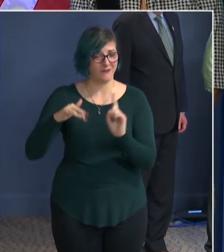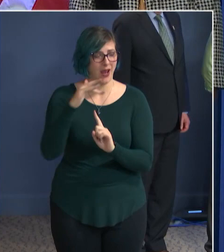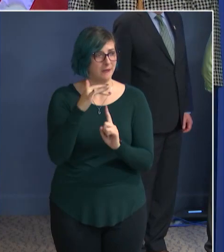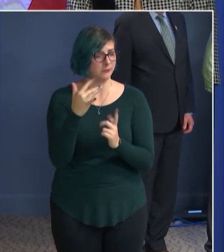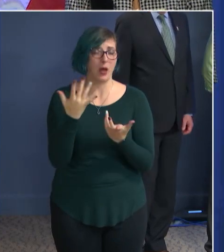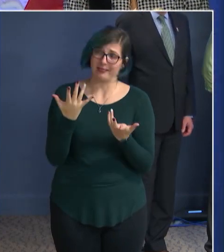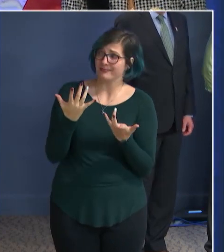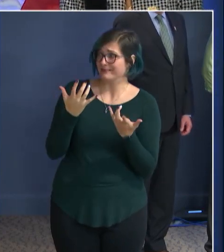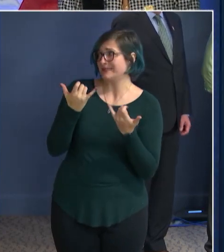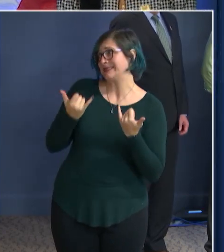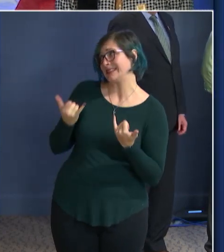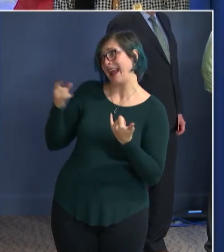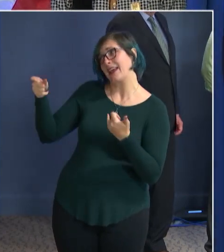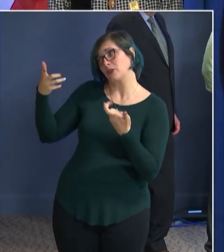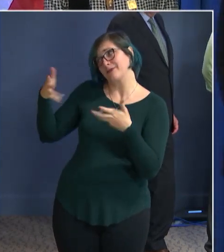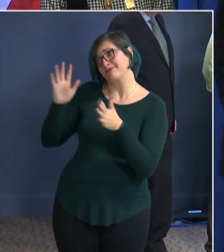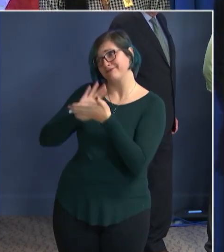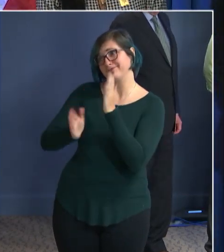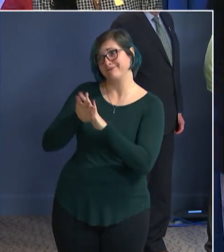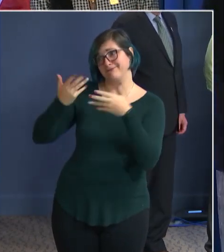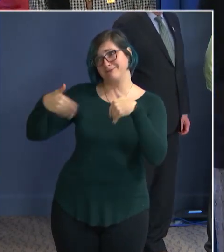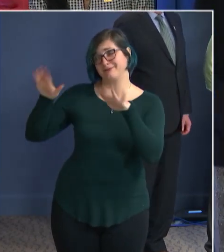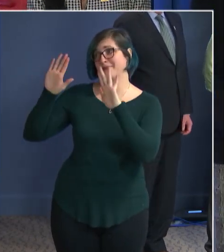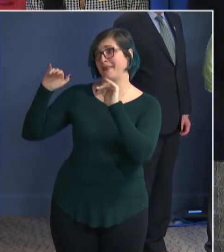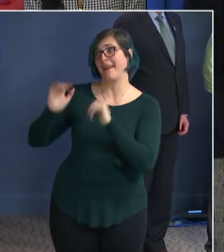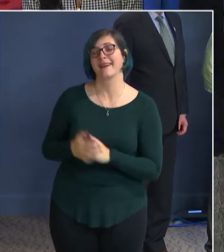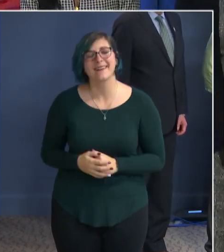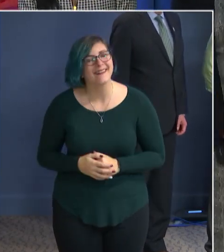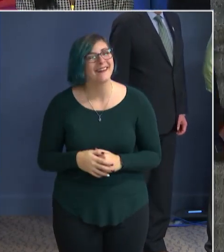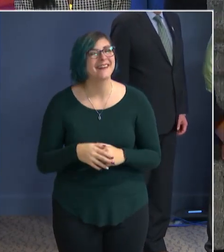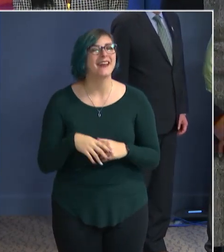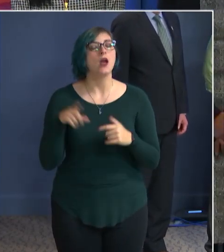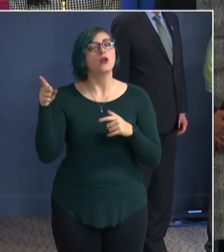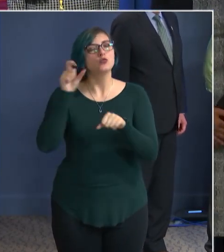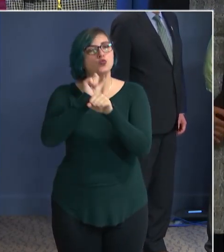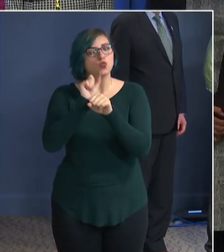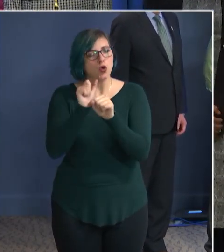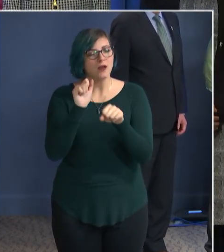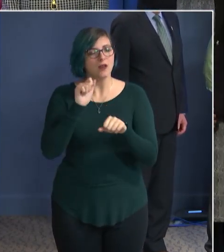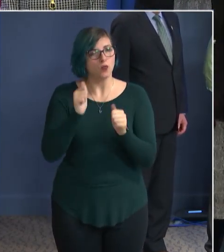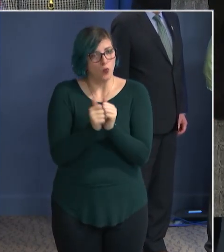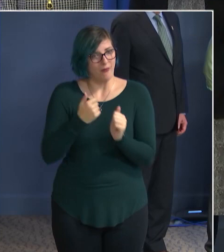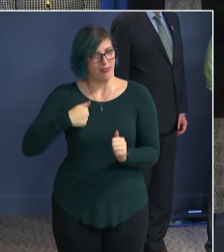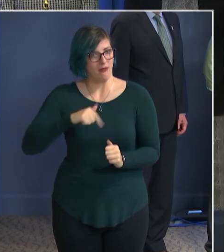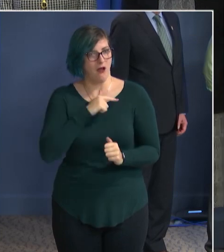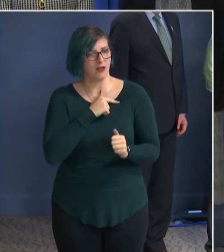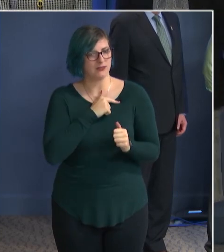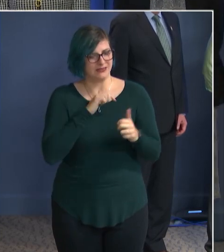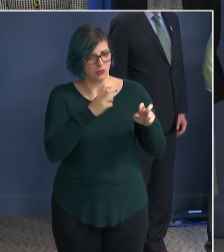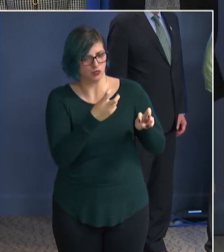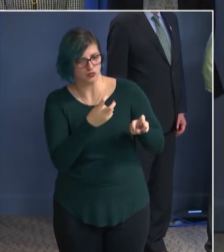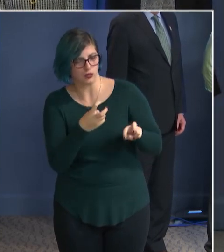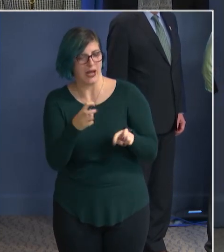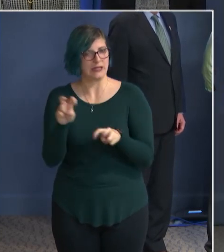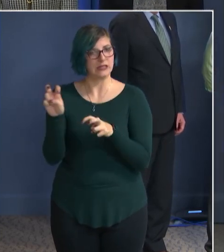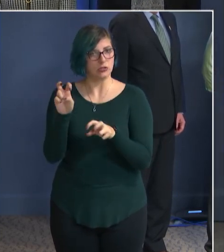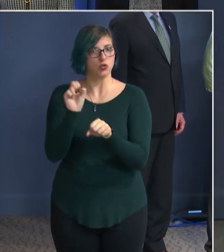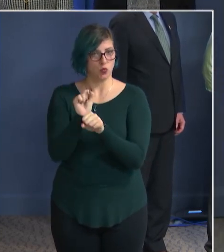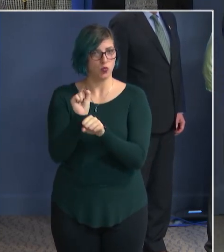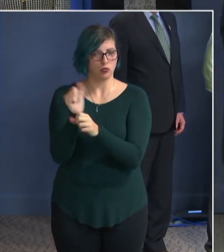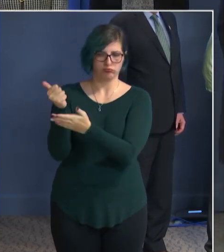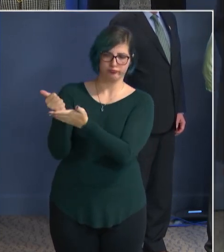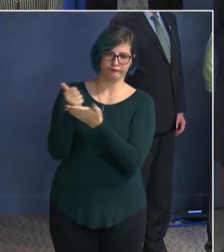gone. And he has been working with us on our transition work as well.